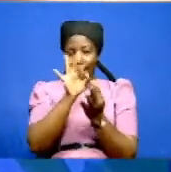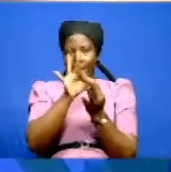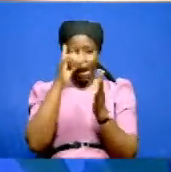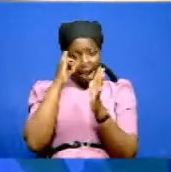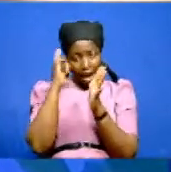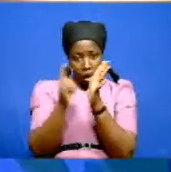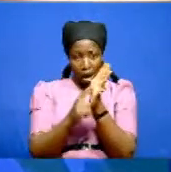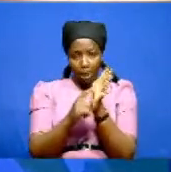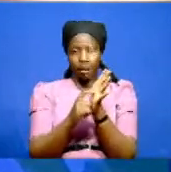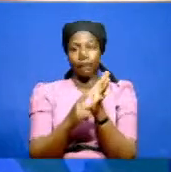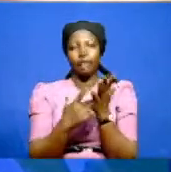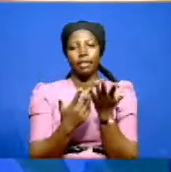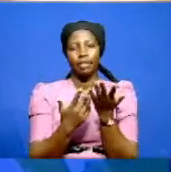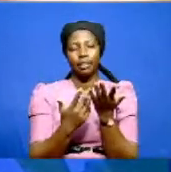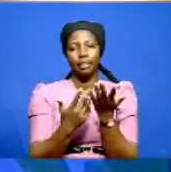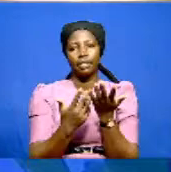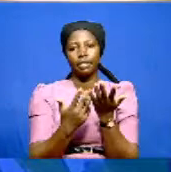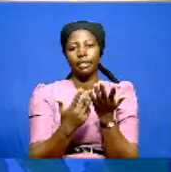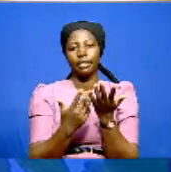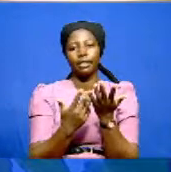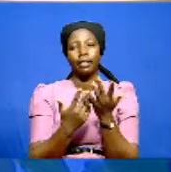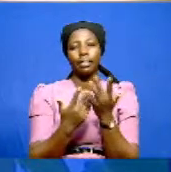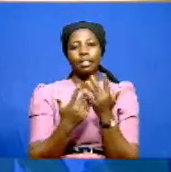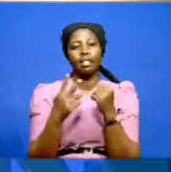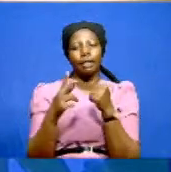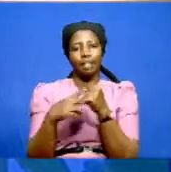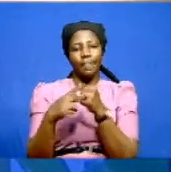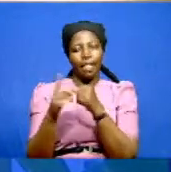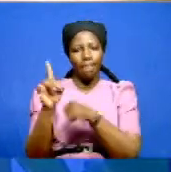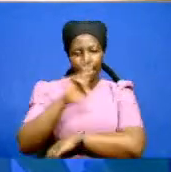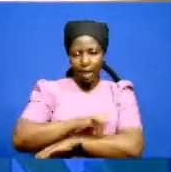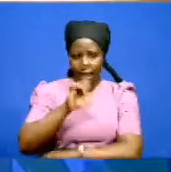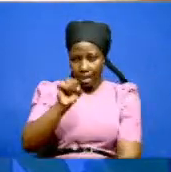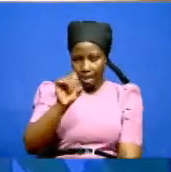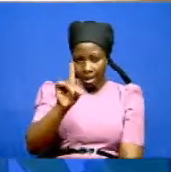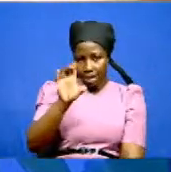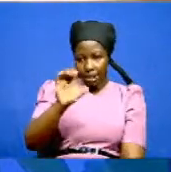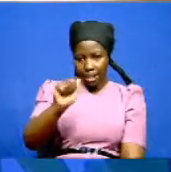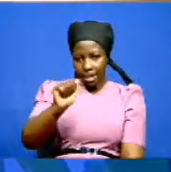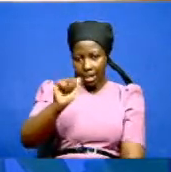acknowledge the Seventh-day Adventist Church leadership.